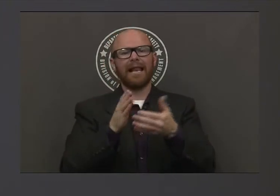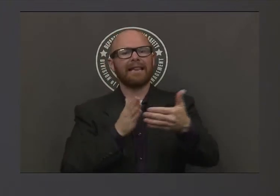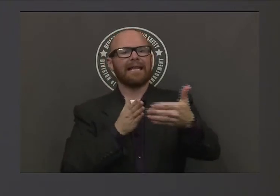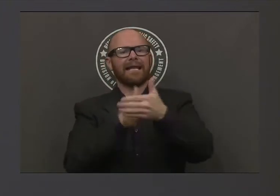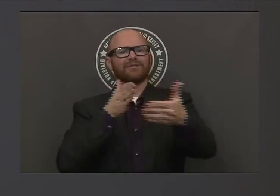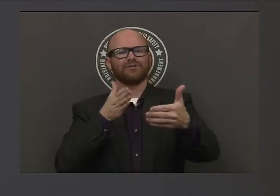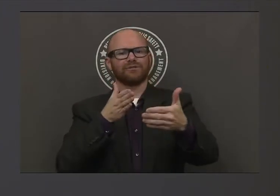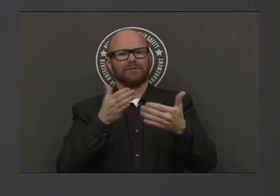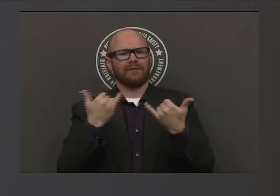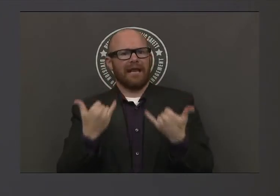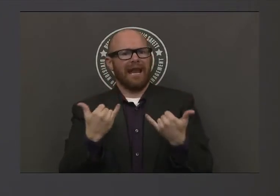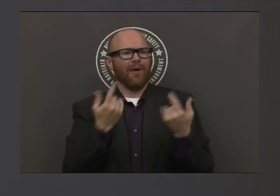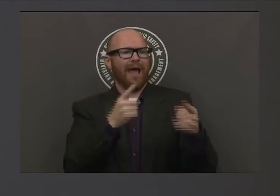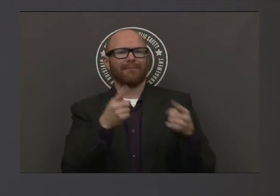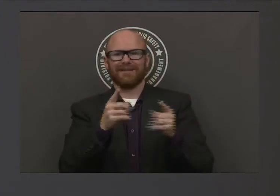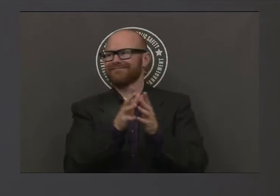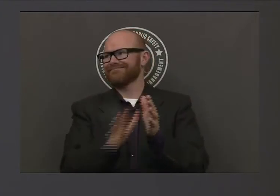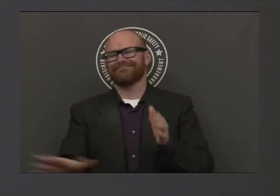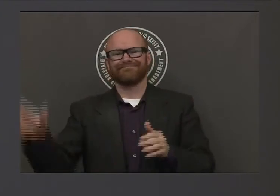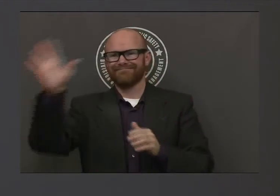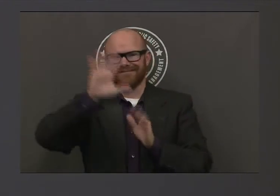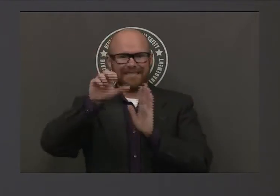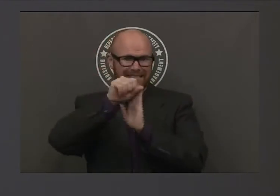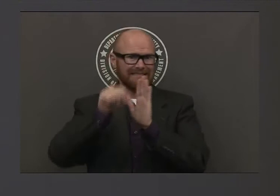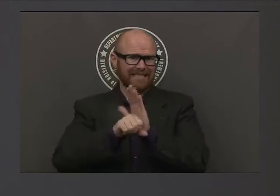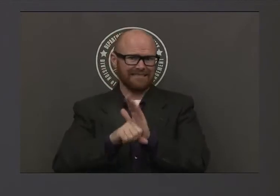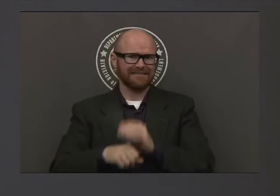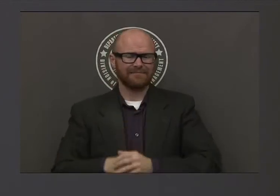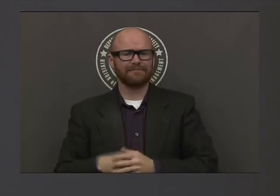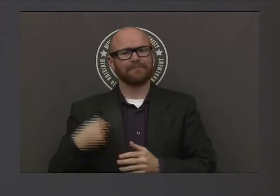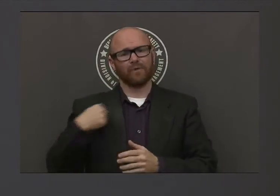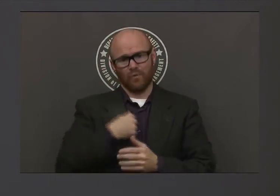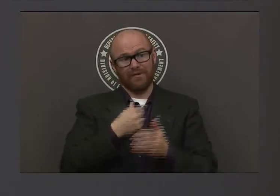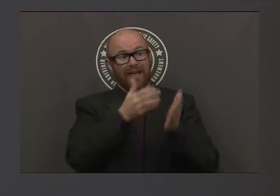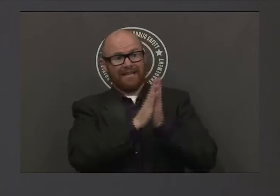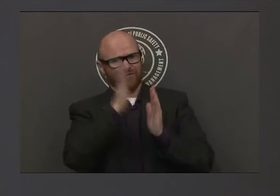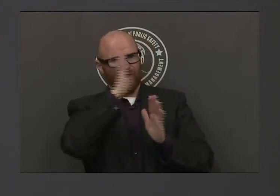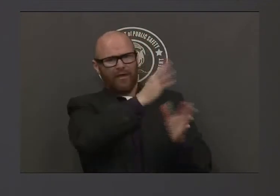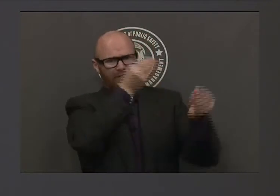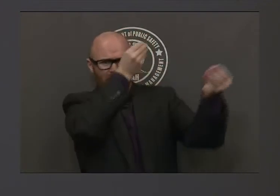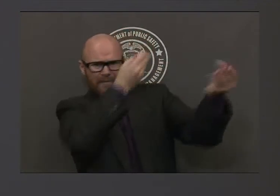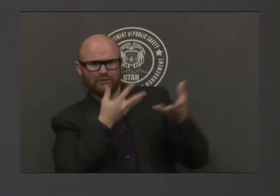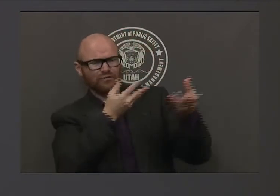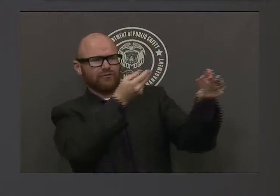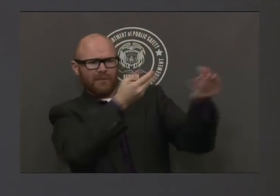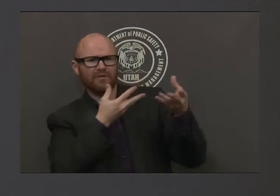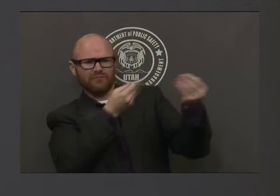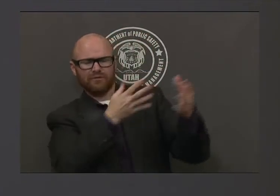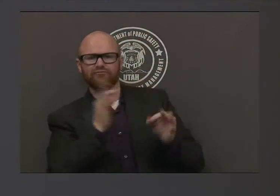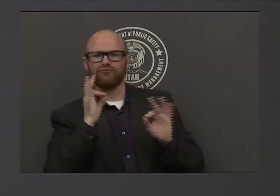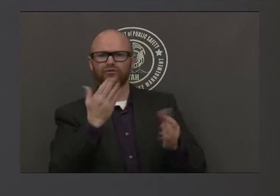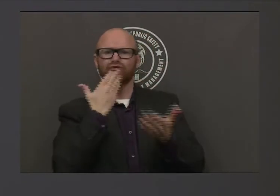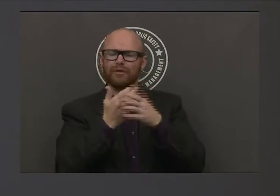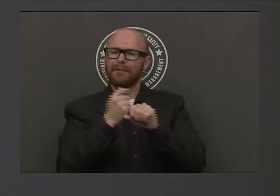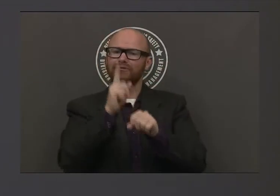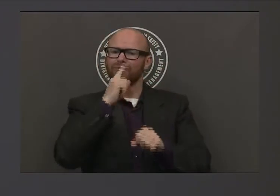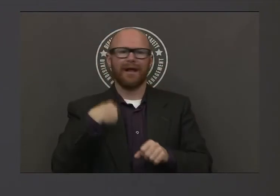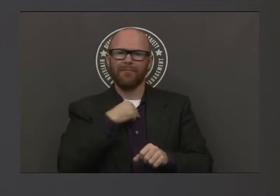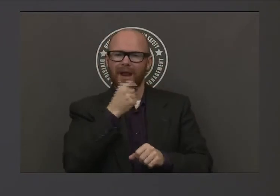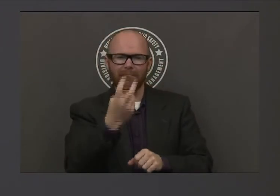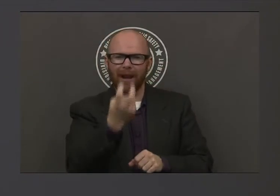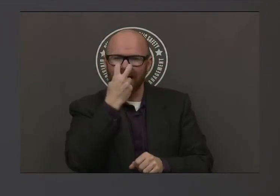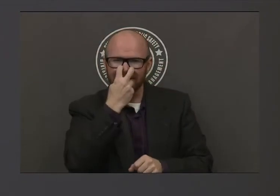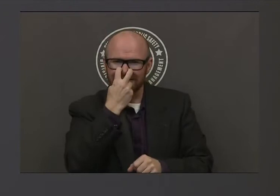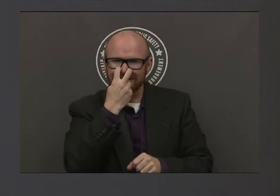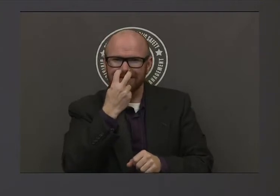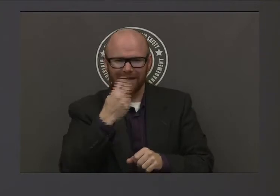we have going on constantly throughout the state. We've asked for that and have been granted that so that we are not blindsided by something that he's